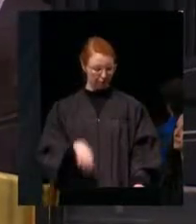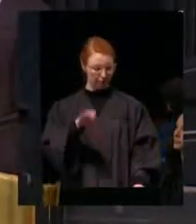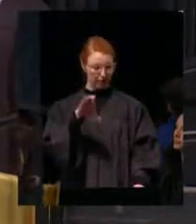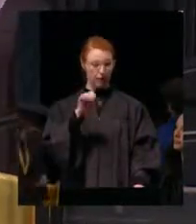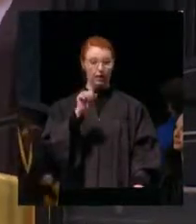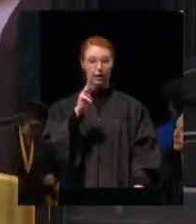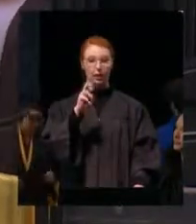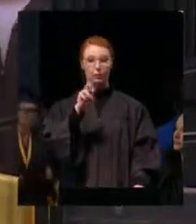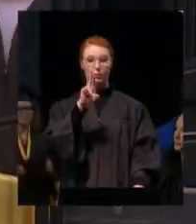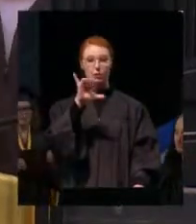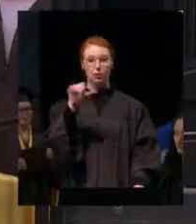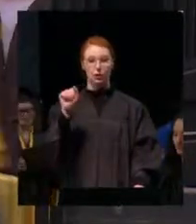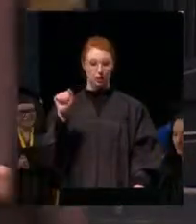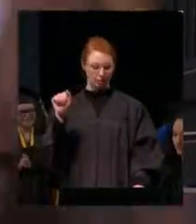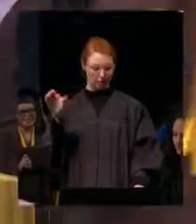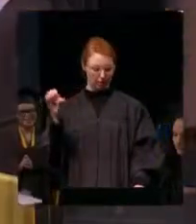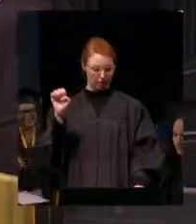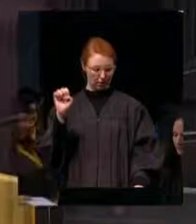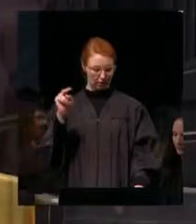Cambria Englund.